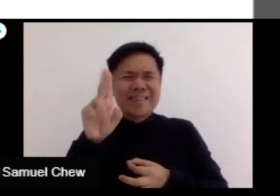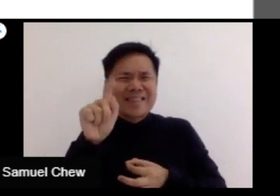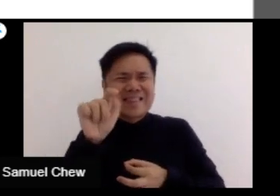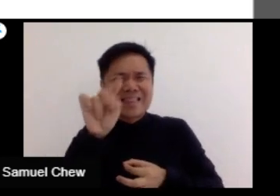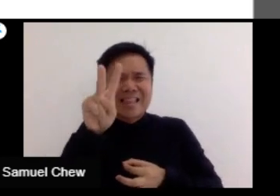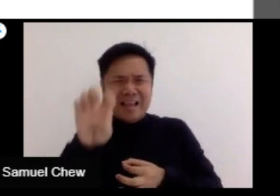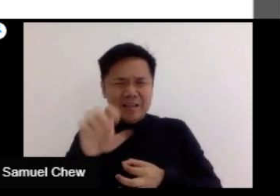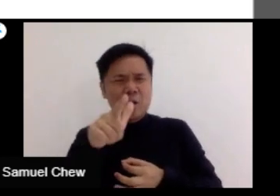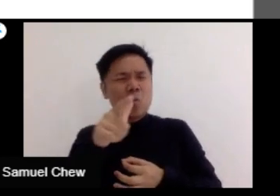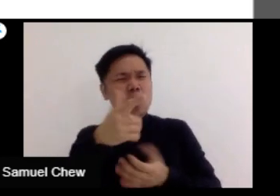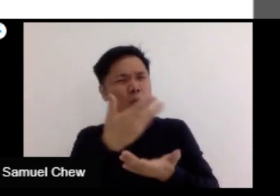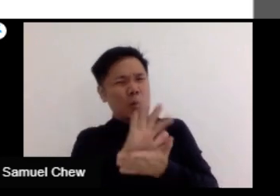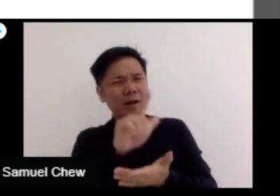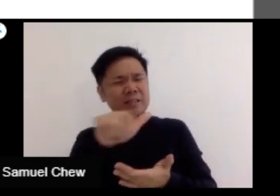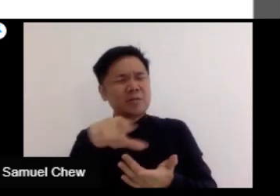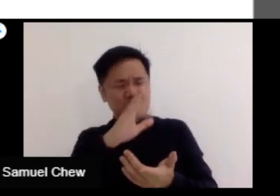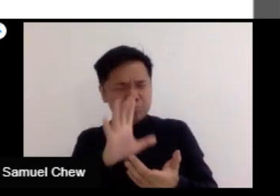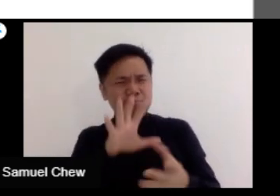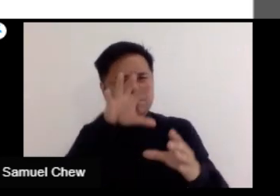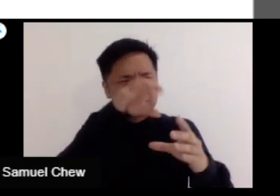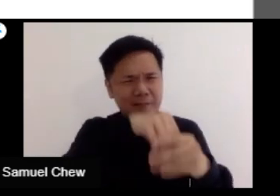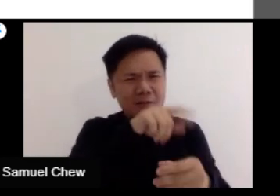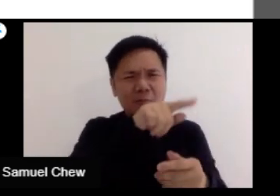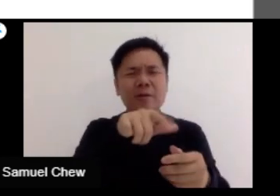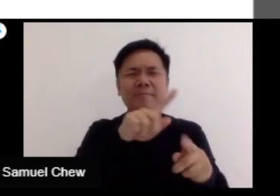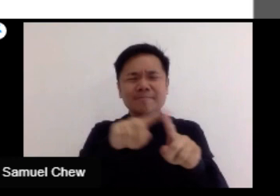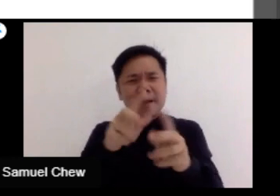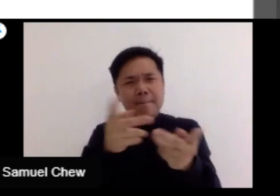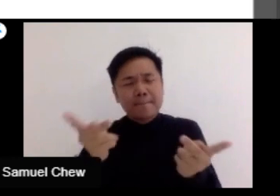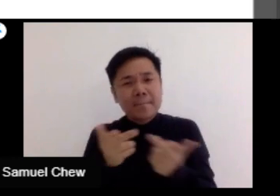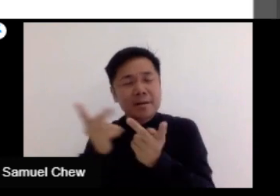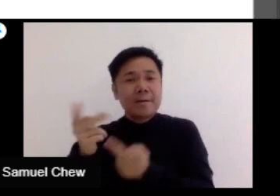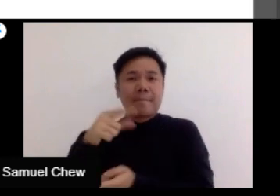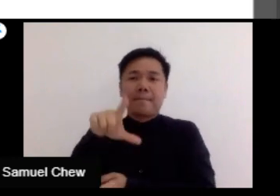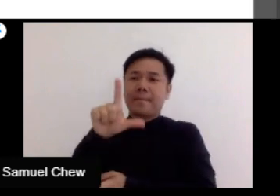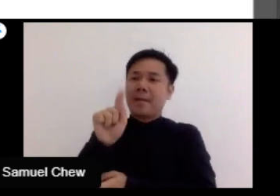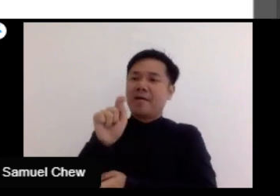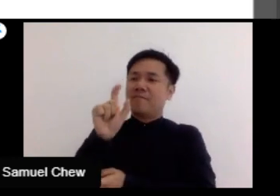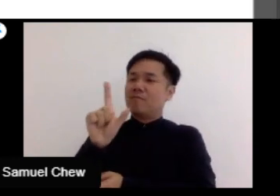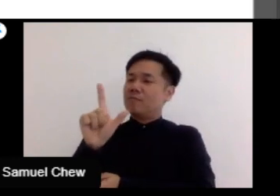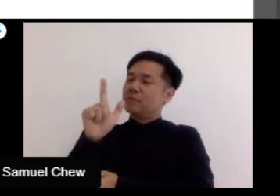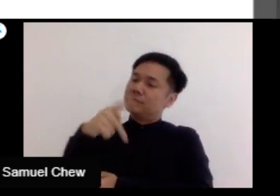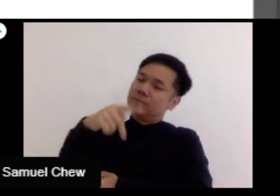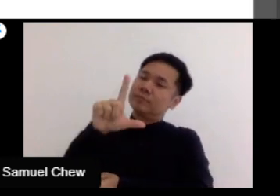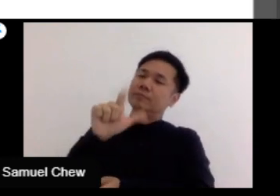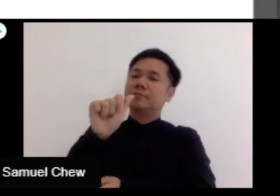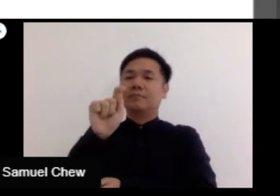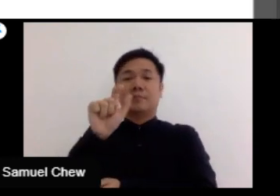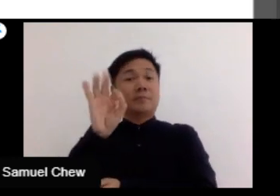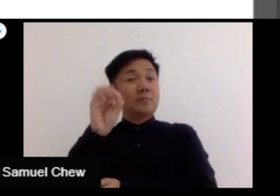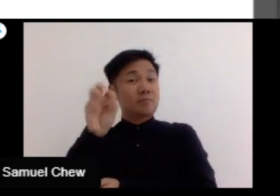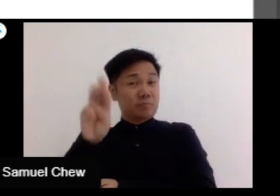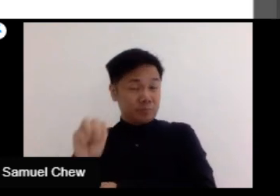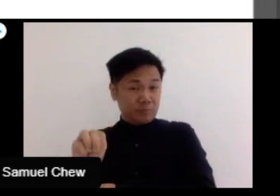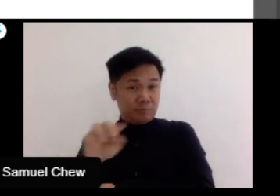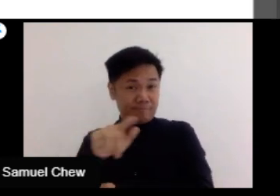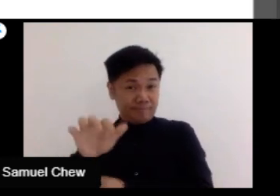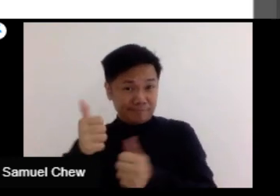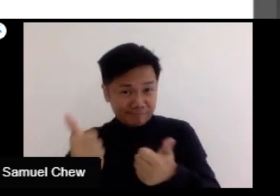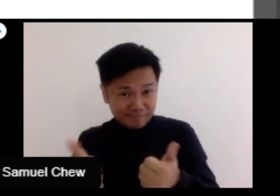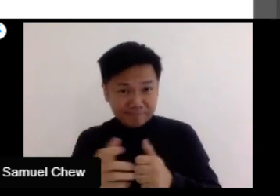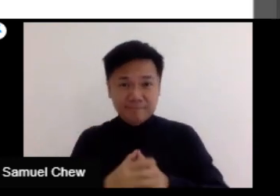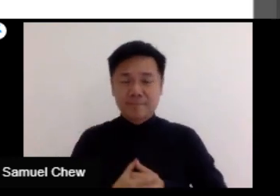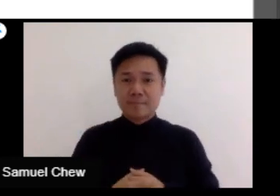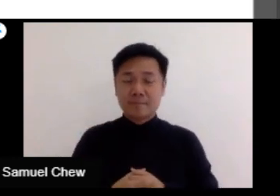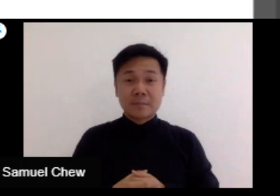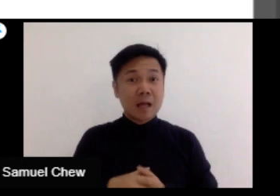ICPD program of action and Belgian platform, as you mentioned. Thank you very much. Do I hear any